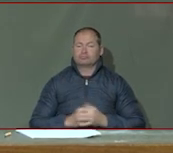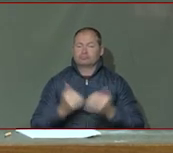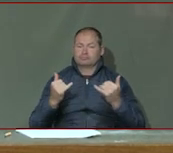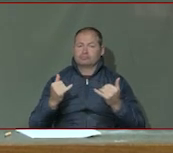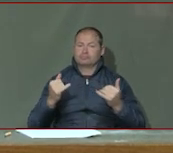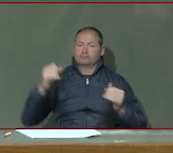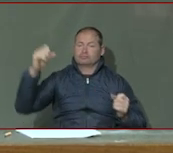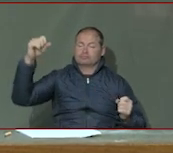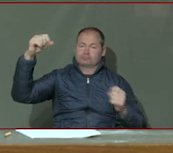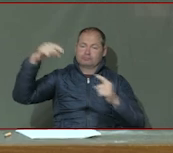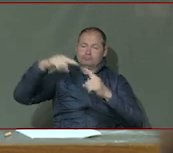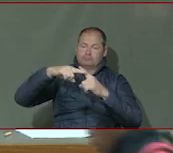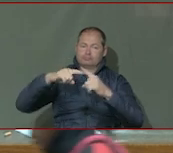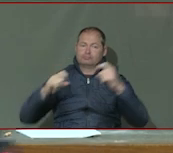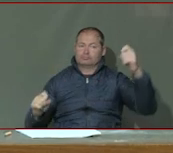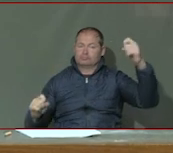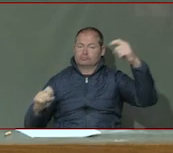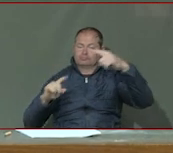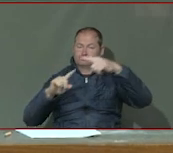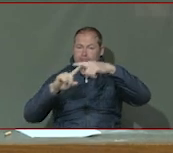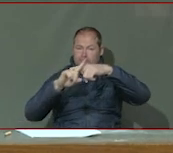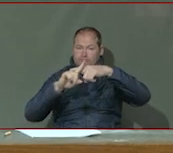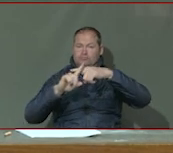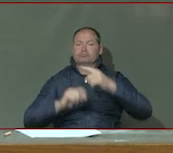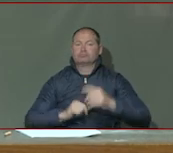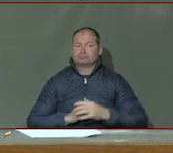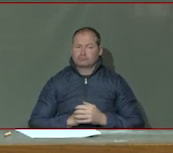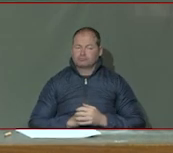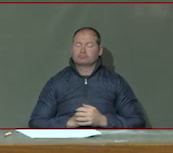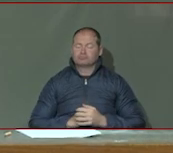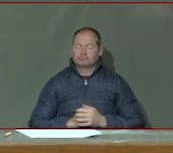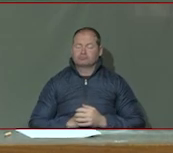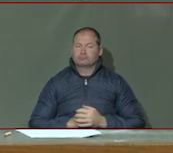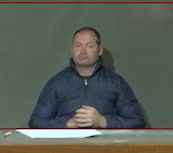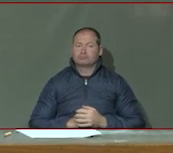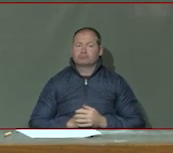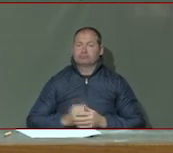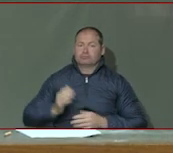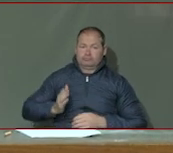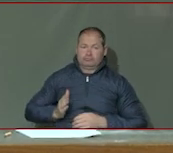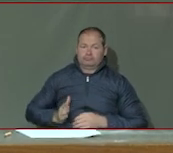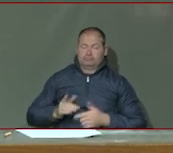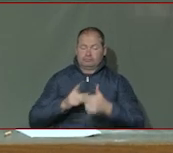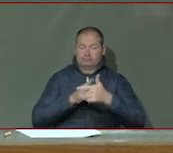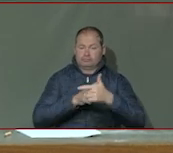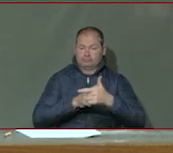other, and the opposite angles are equal.